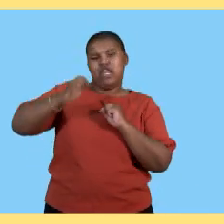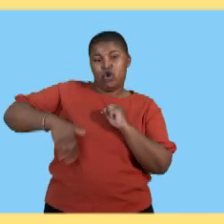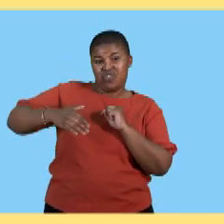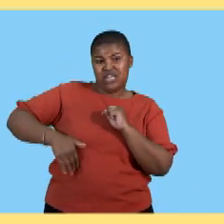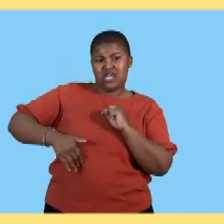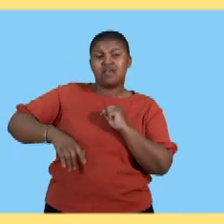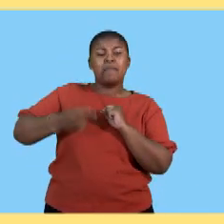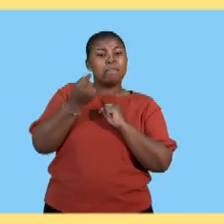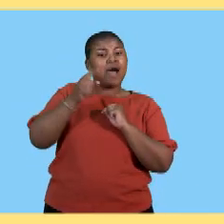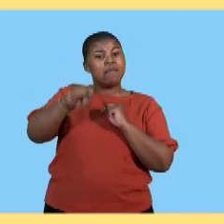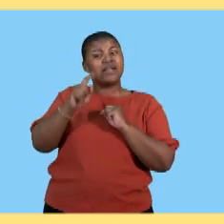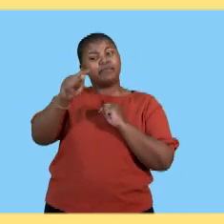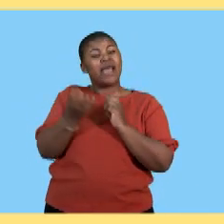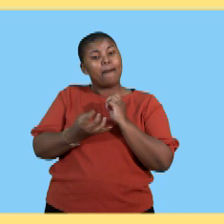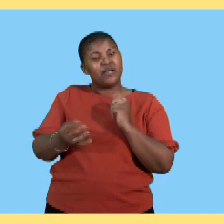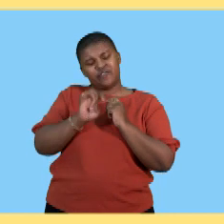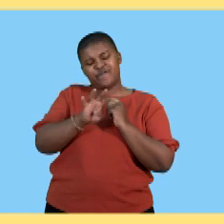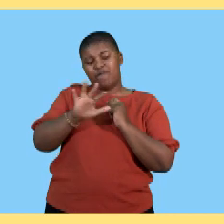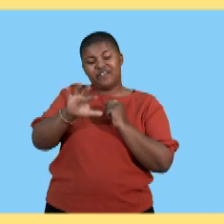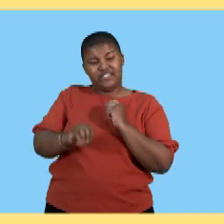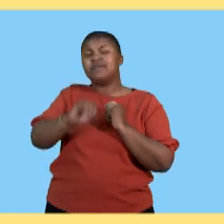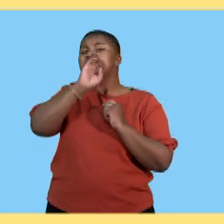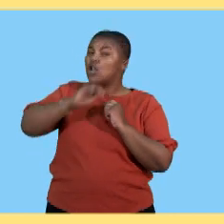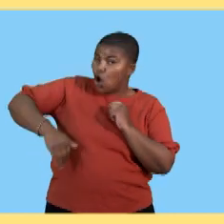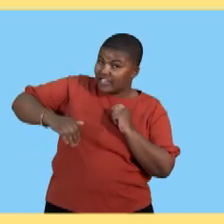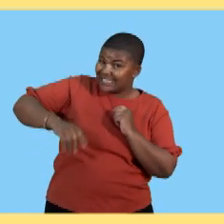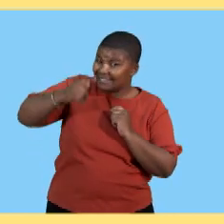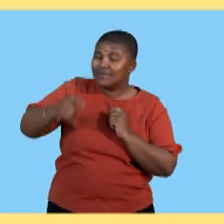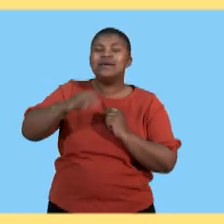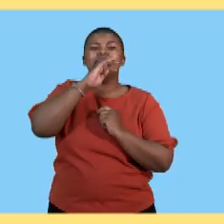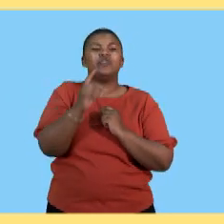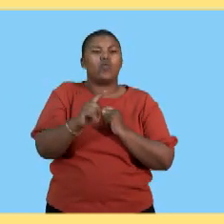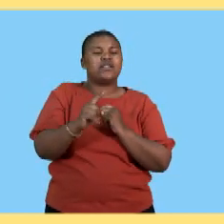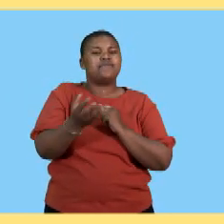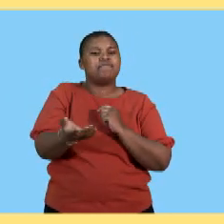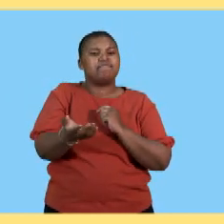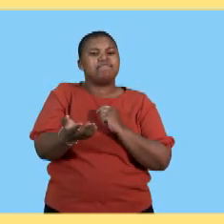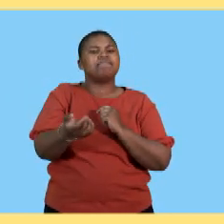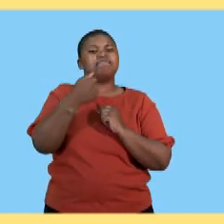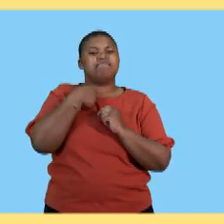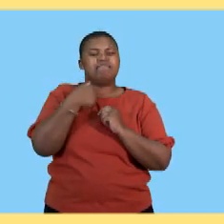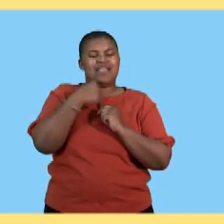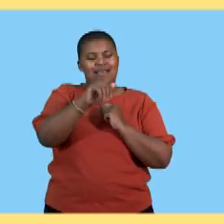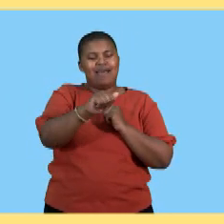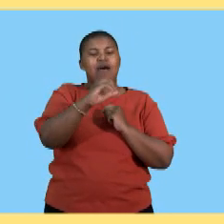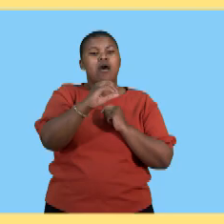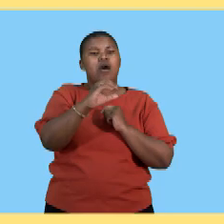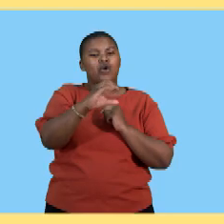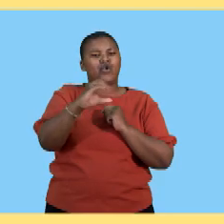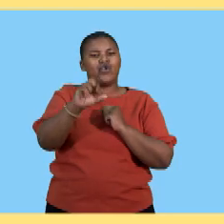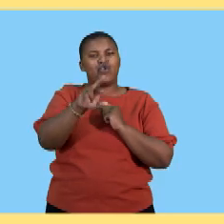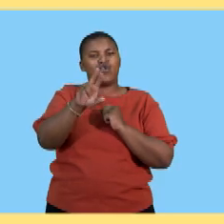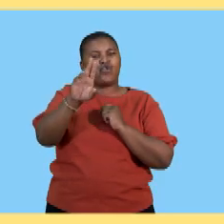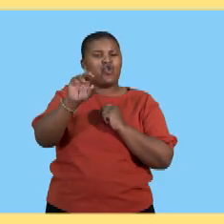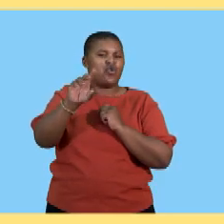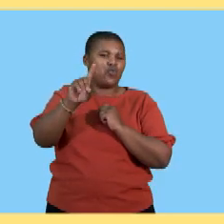is 450. Once we have not yet paid for it, it becomes our accrued expense.